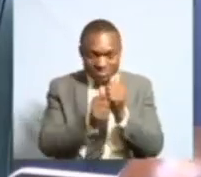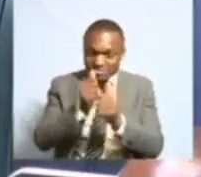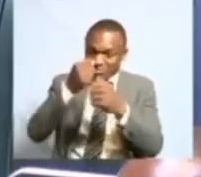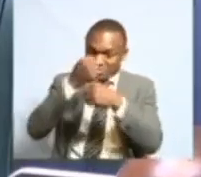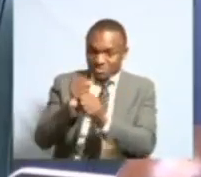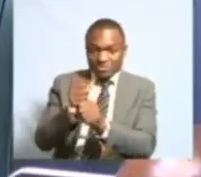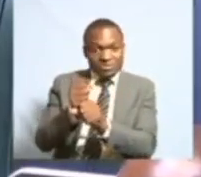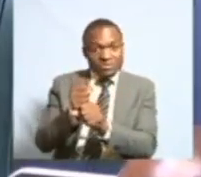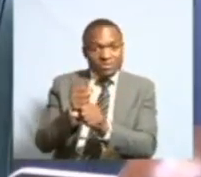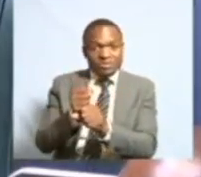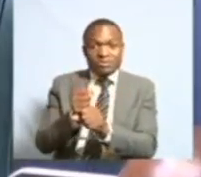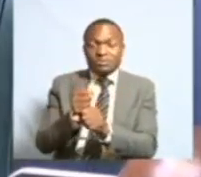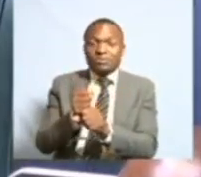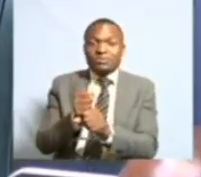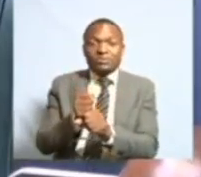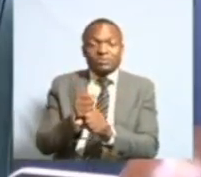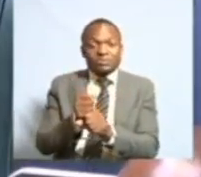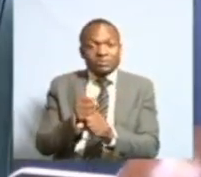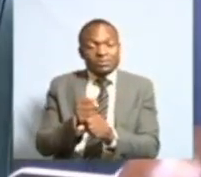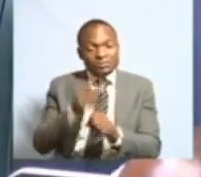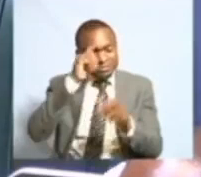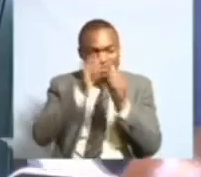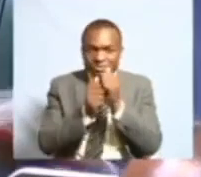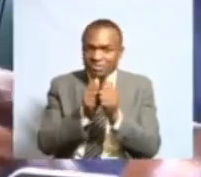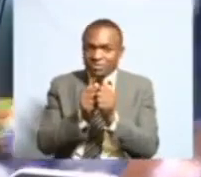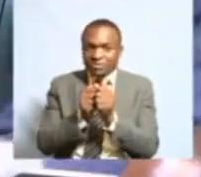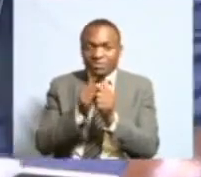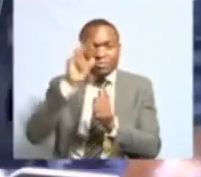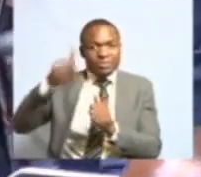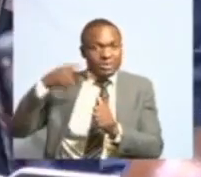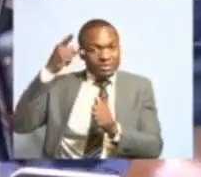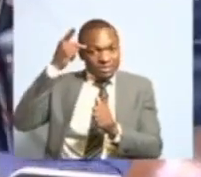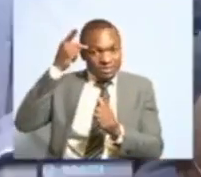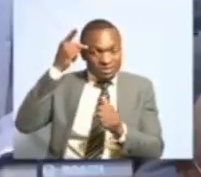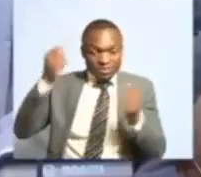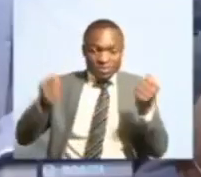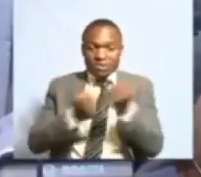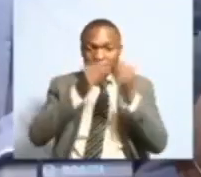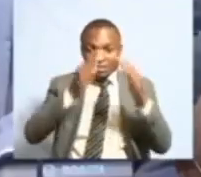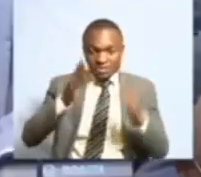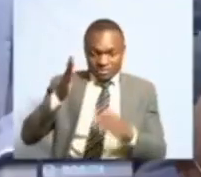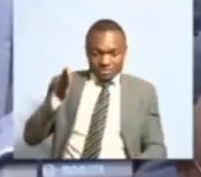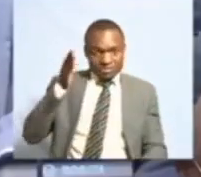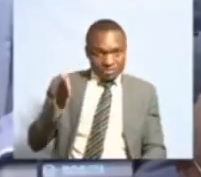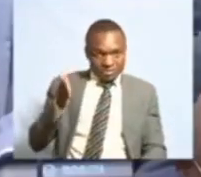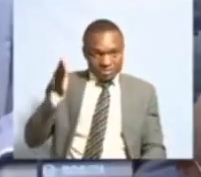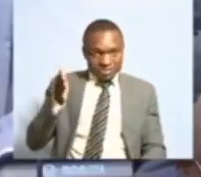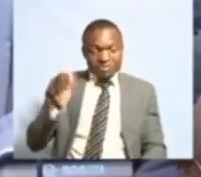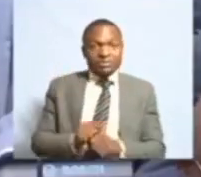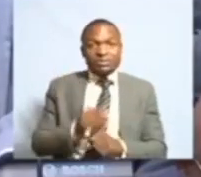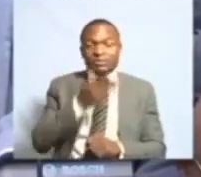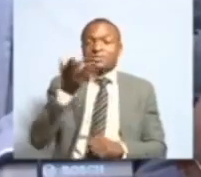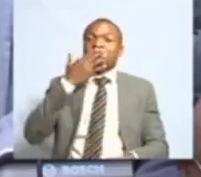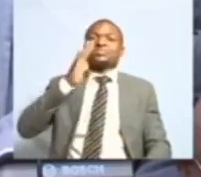made, which are biased because you are a political cadre of the UPND, and that you